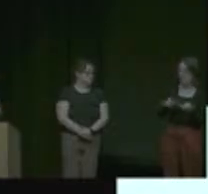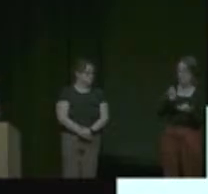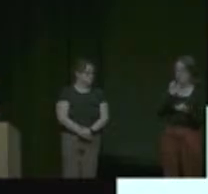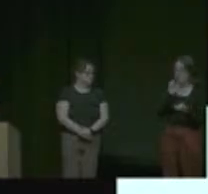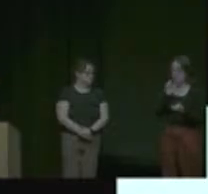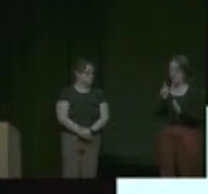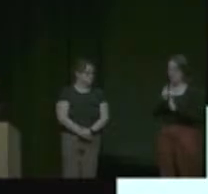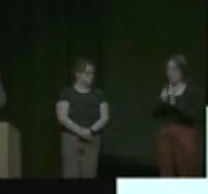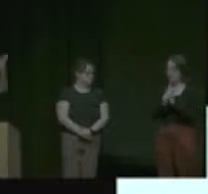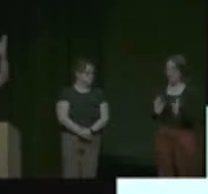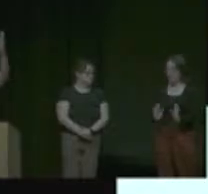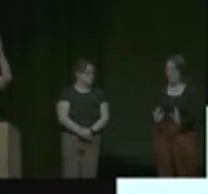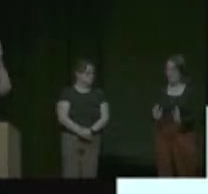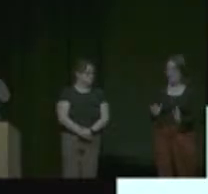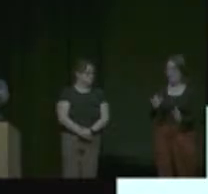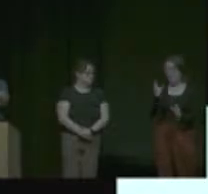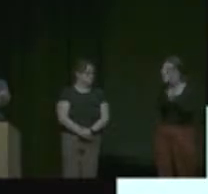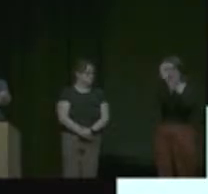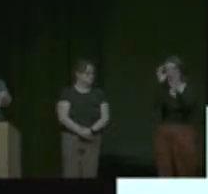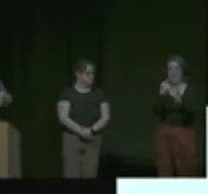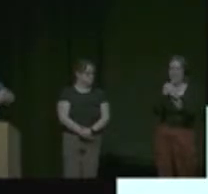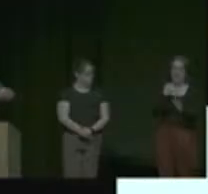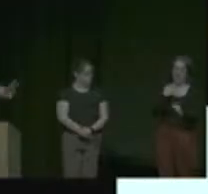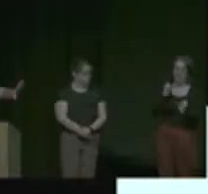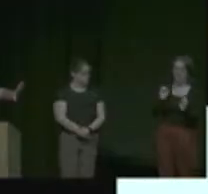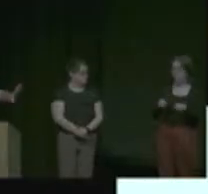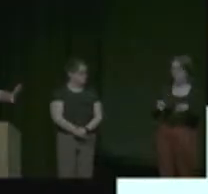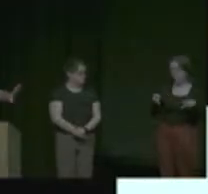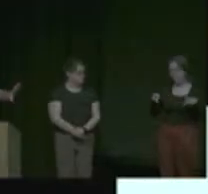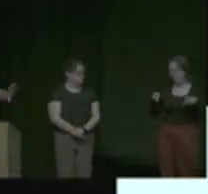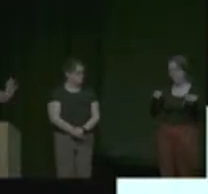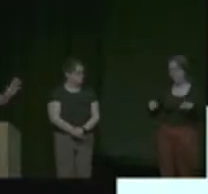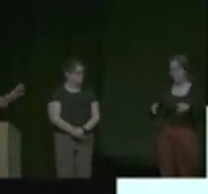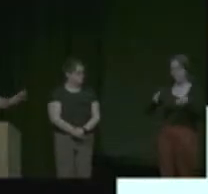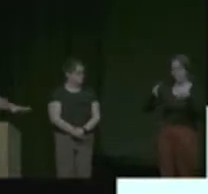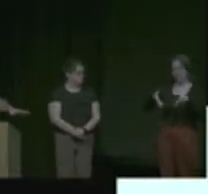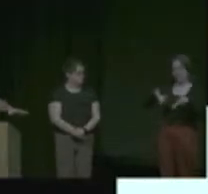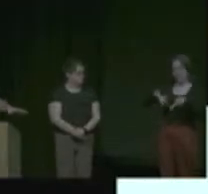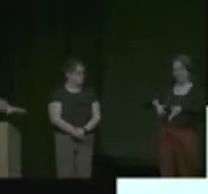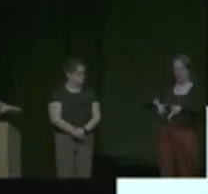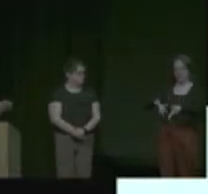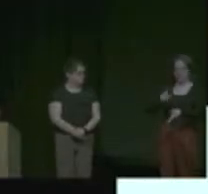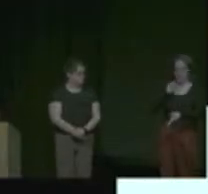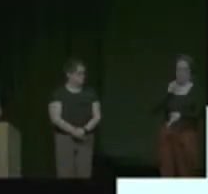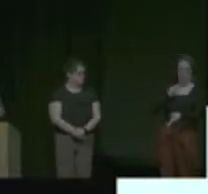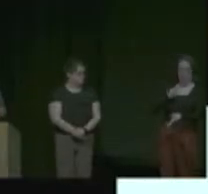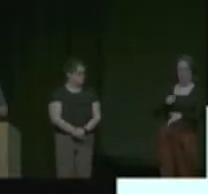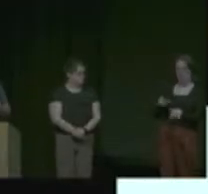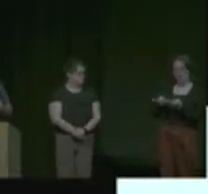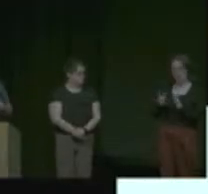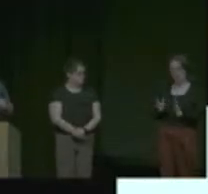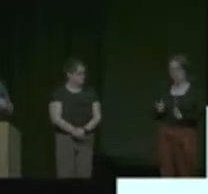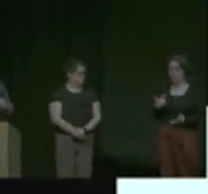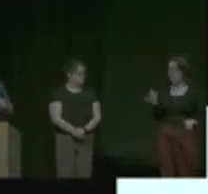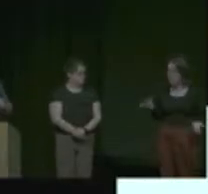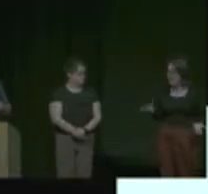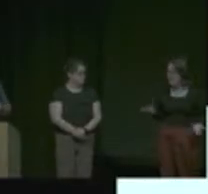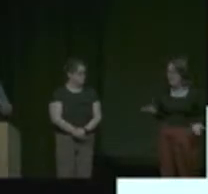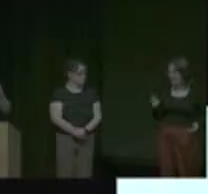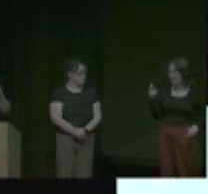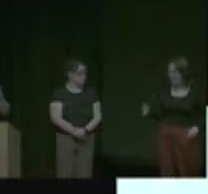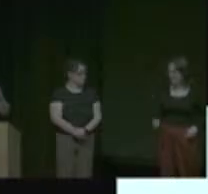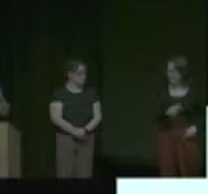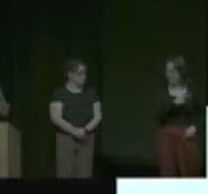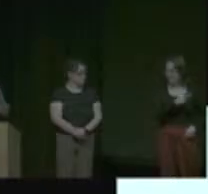can imagine saying, yeah, we're just going to cut a slice through this structure, it's going to be cool. And then the engineers like Heather take a look at that and go,